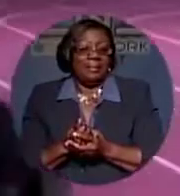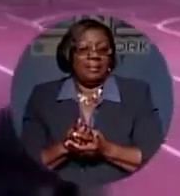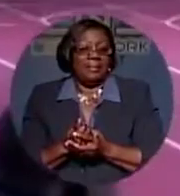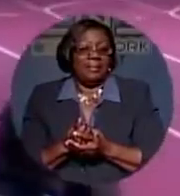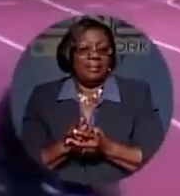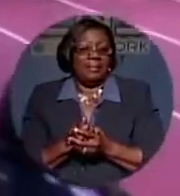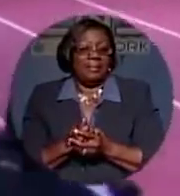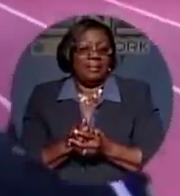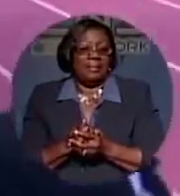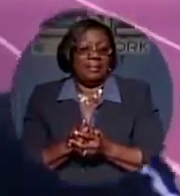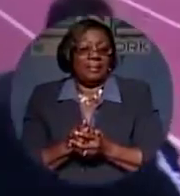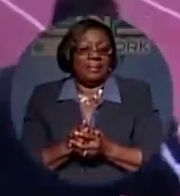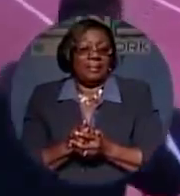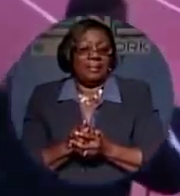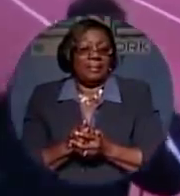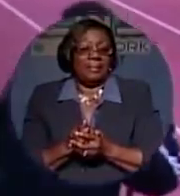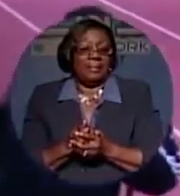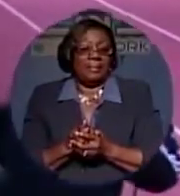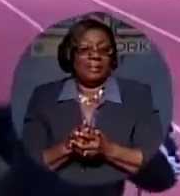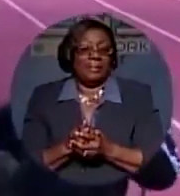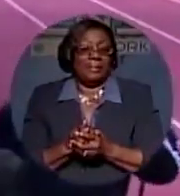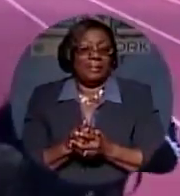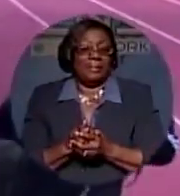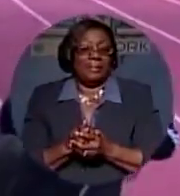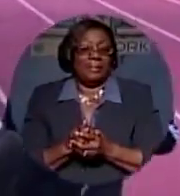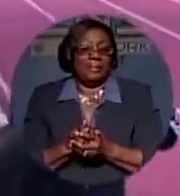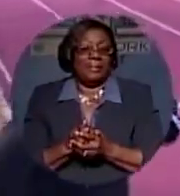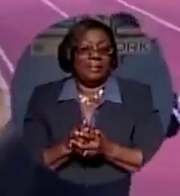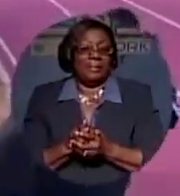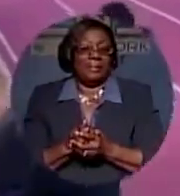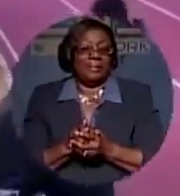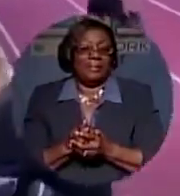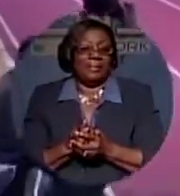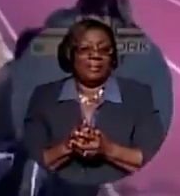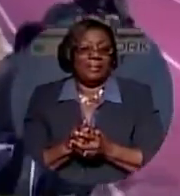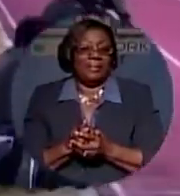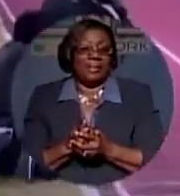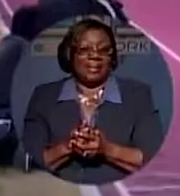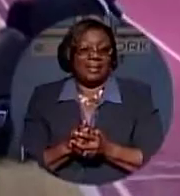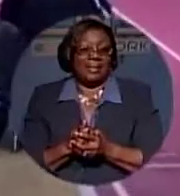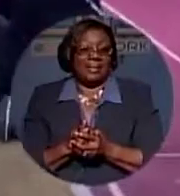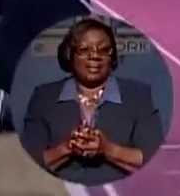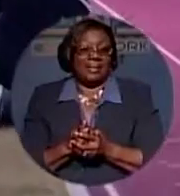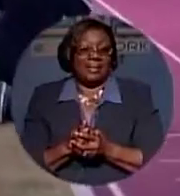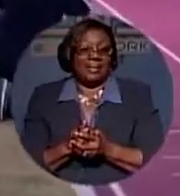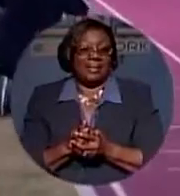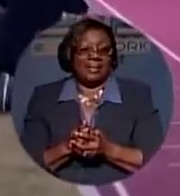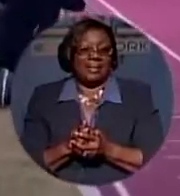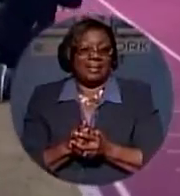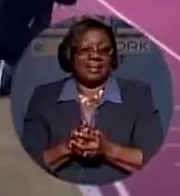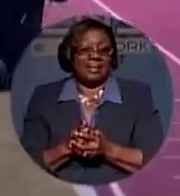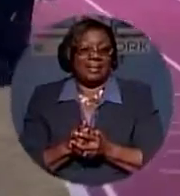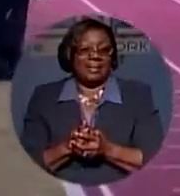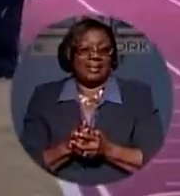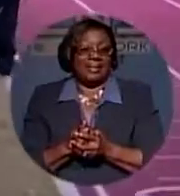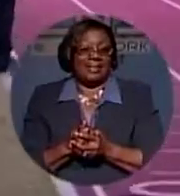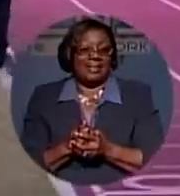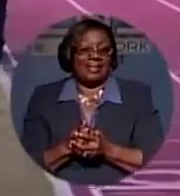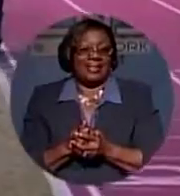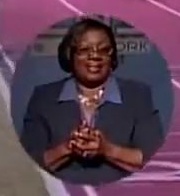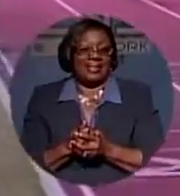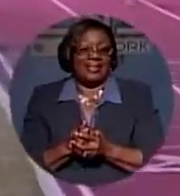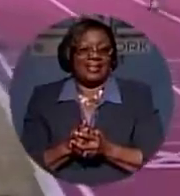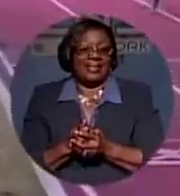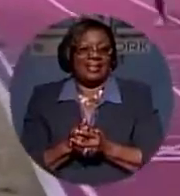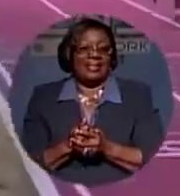Ian Kerr. And fourth leg, Cliff Raises. Their time, a silver medal, 41.98 seconds. It